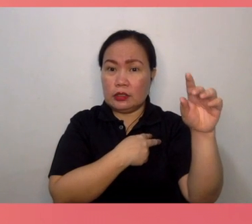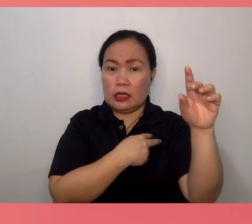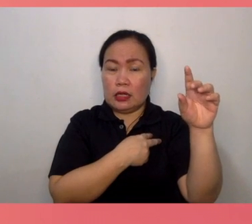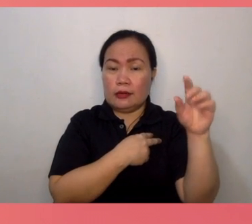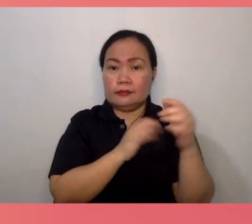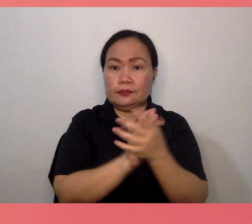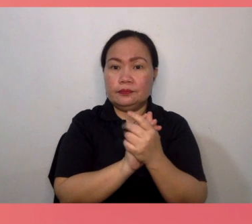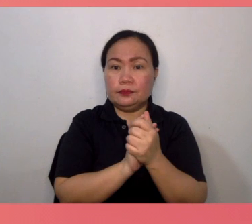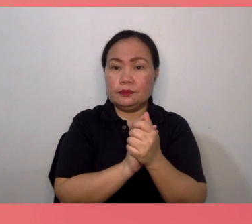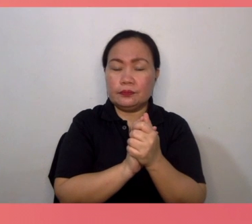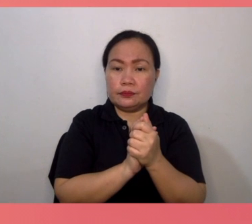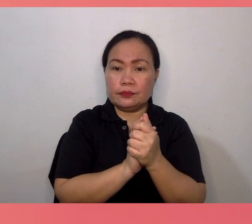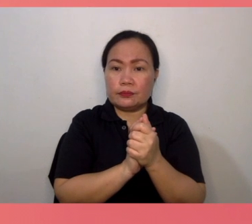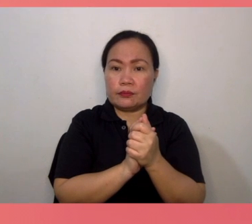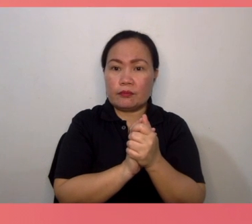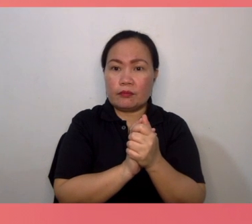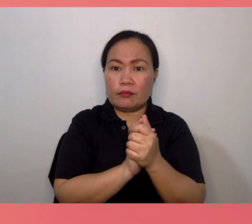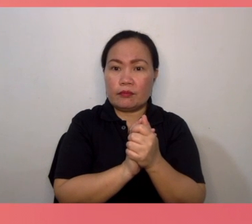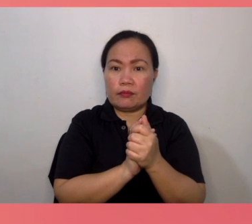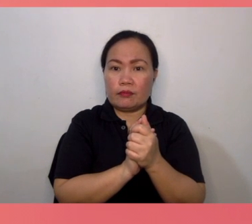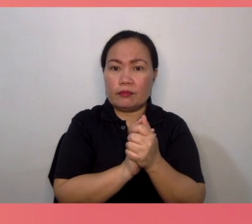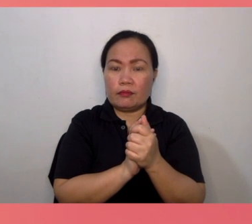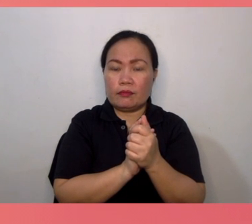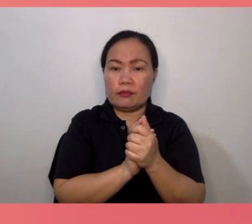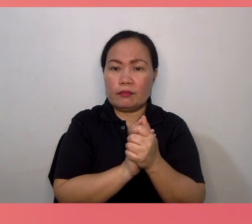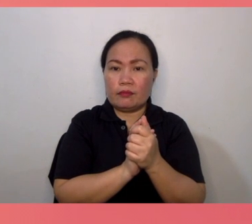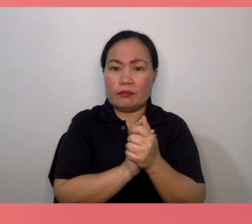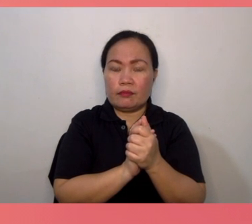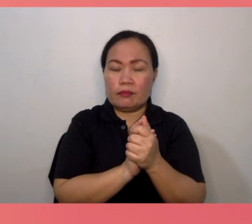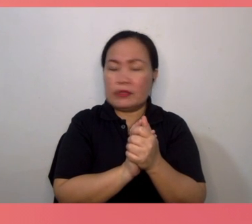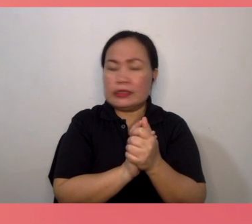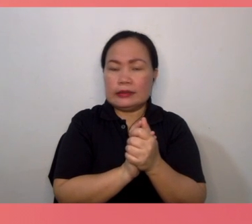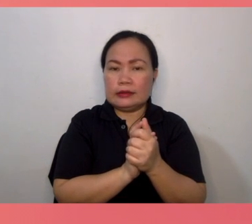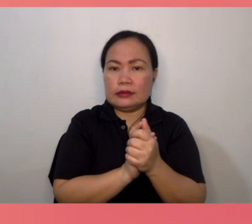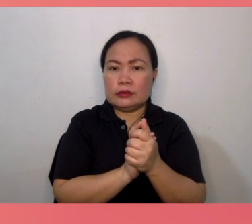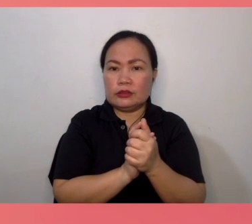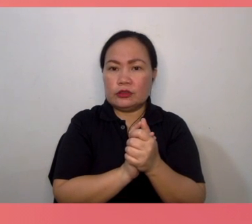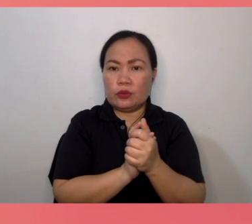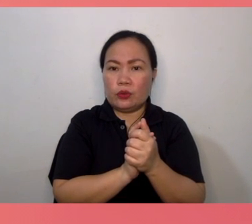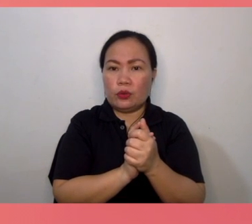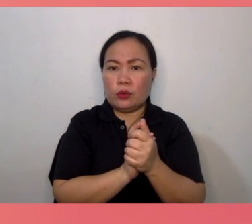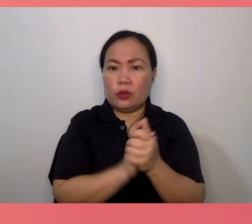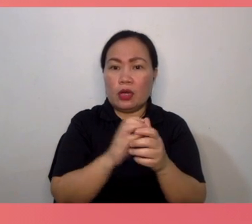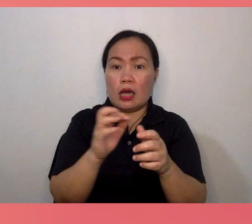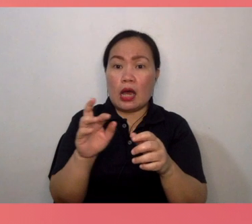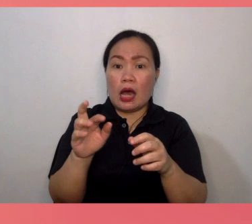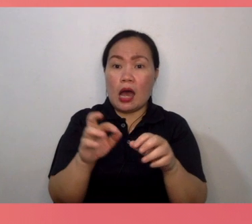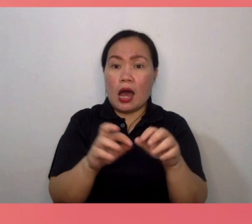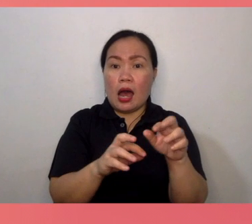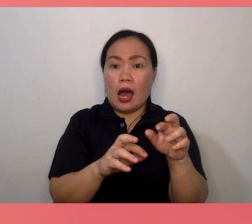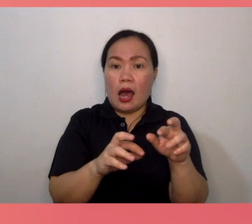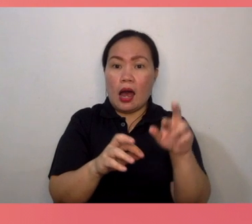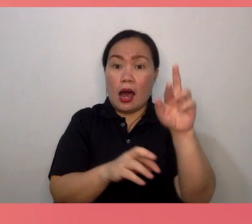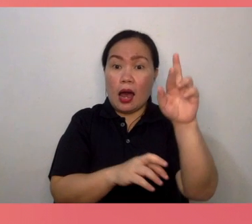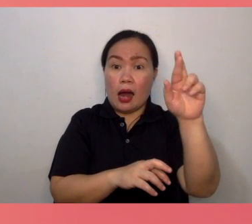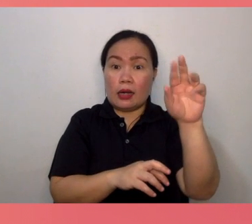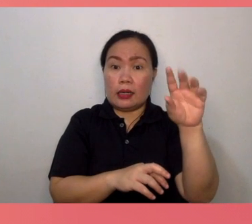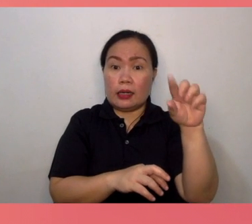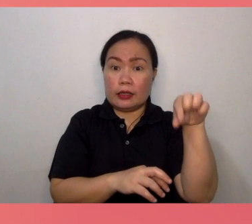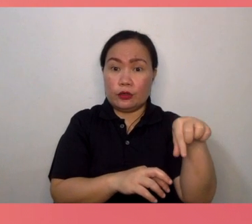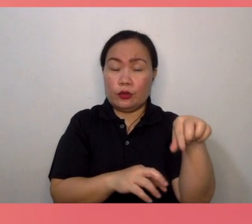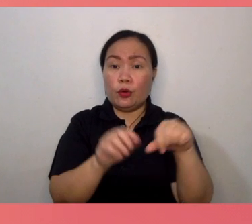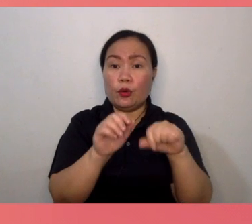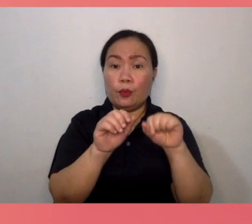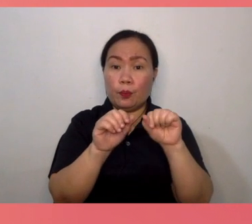tapos RE hindi rin given. So, dalawa rin po yung unknown doon, hindi po. Kasi ang RQ po ay pwede mong